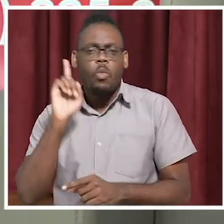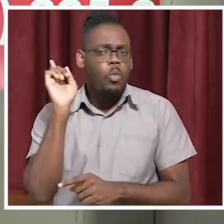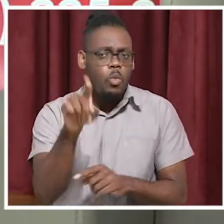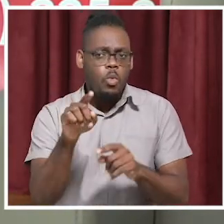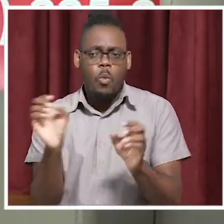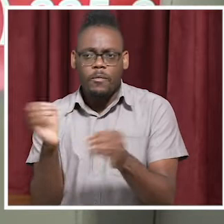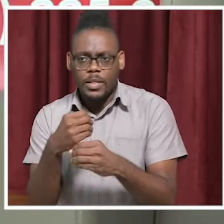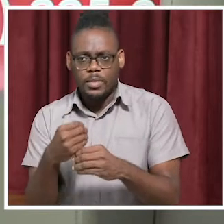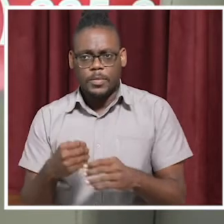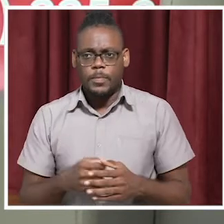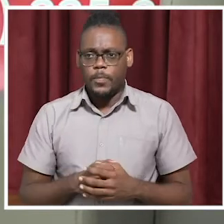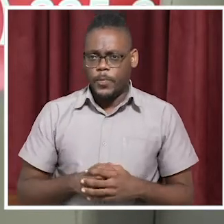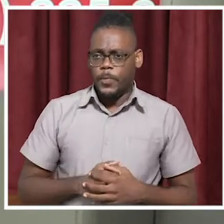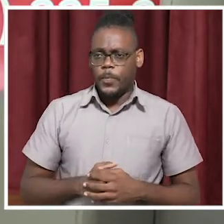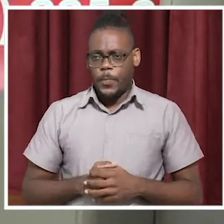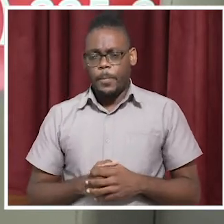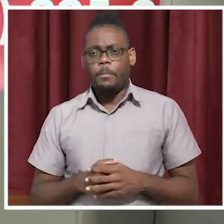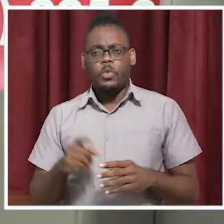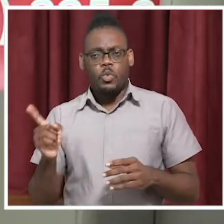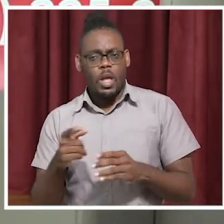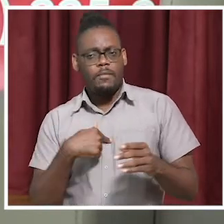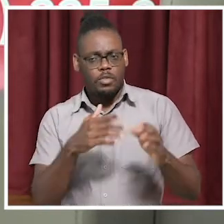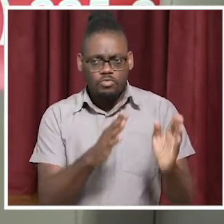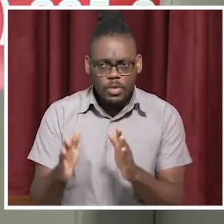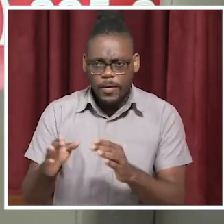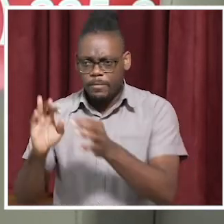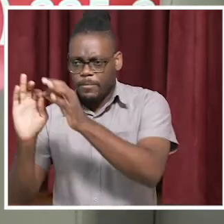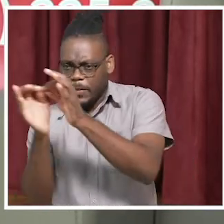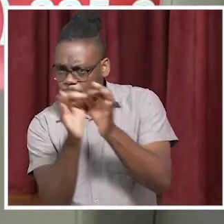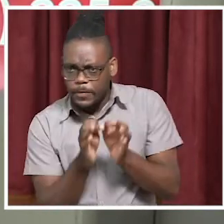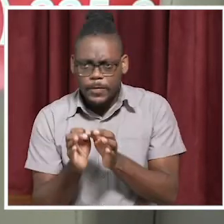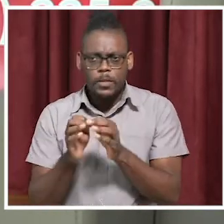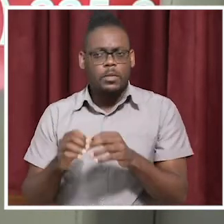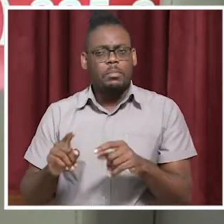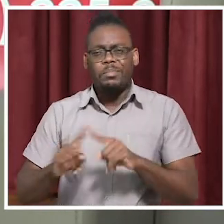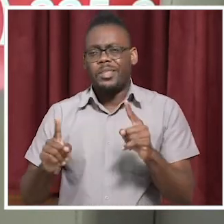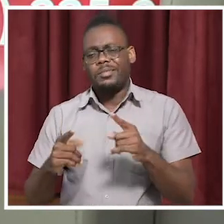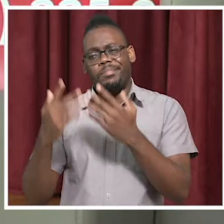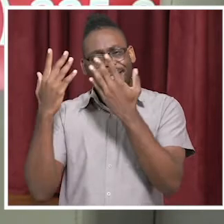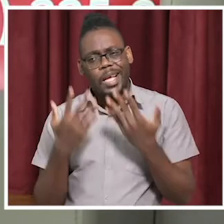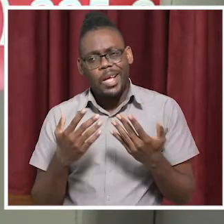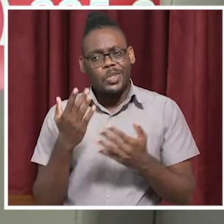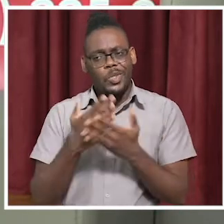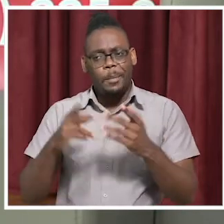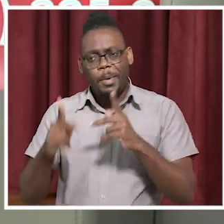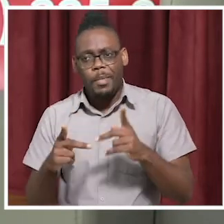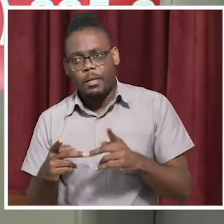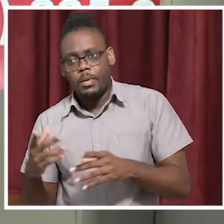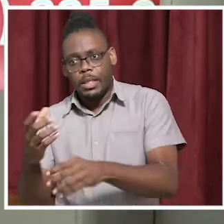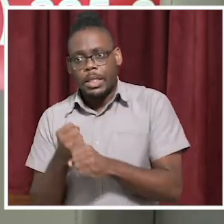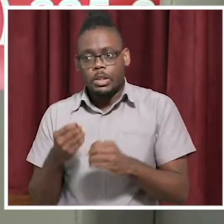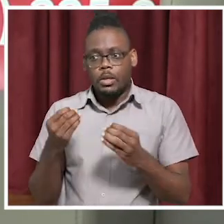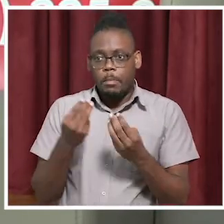started right away. As soon as possible. Right? Now, we've had people, unfortunately, who sometimes they get the materials and they let it sit